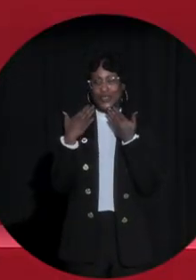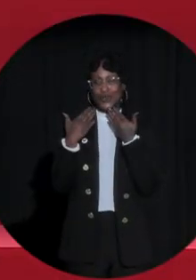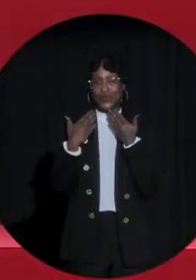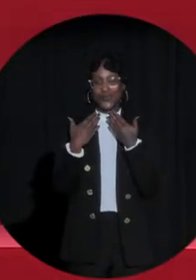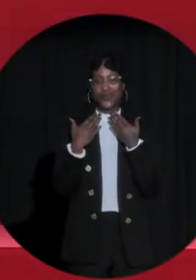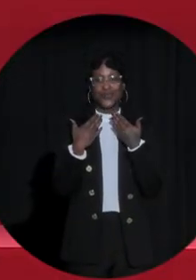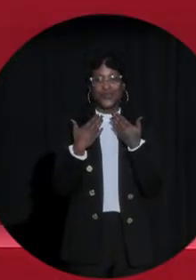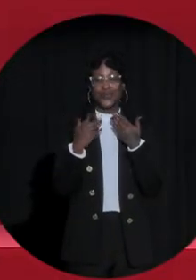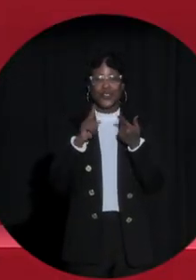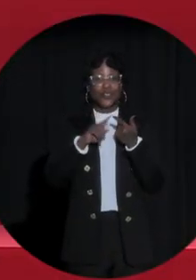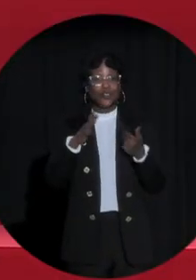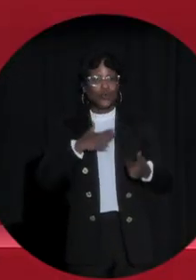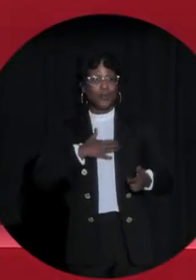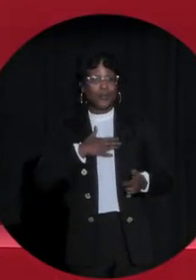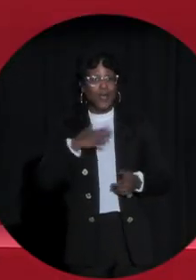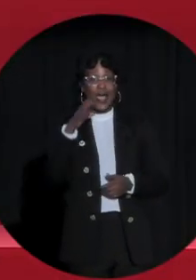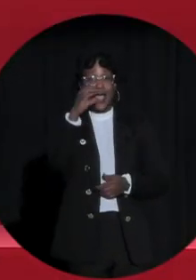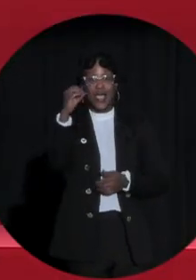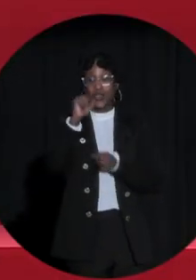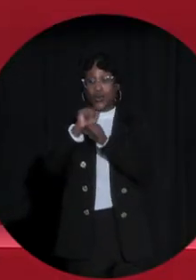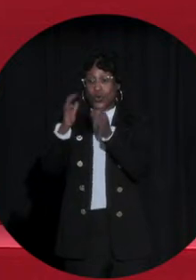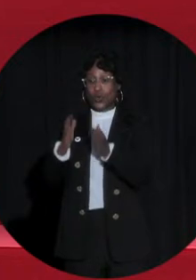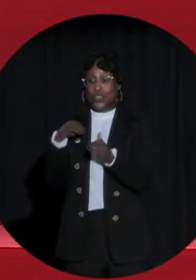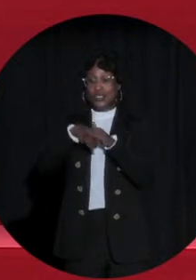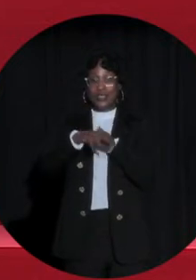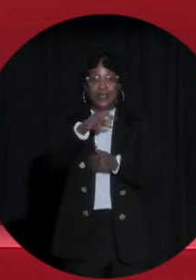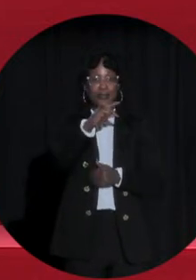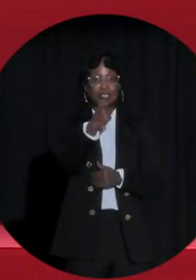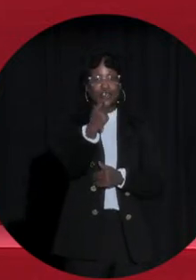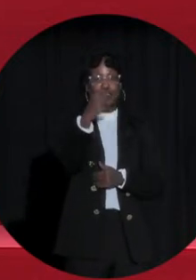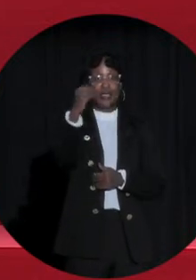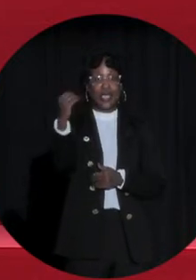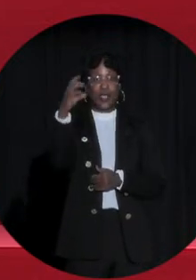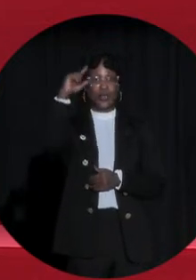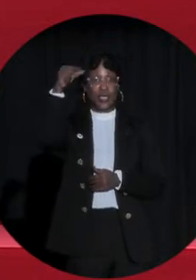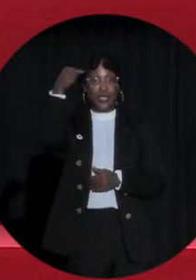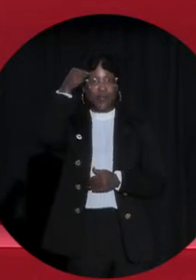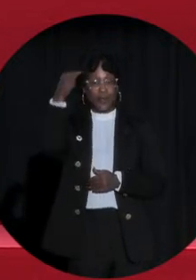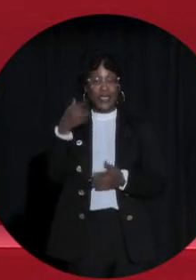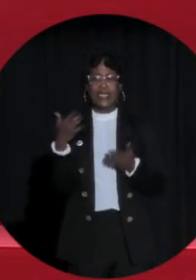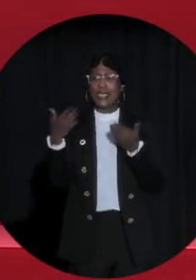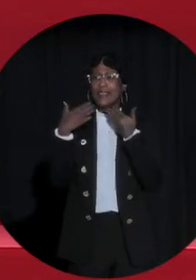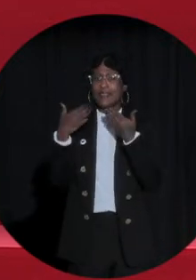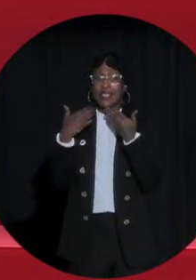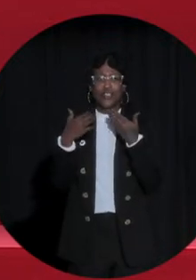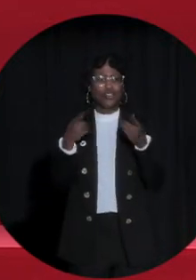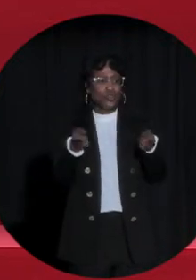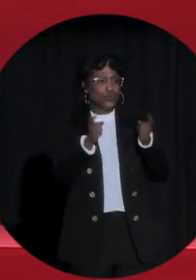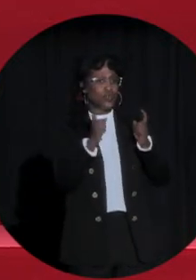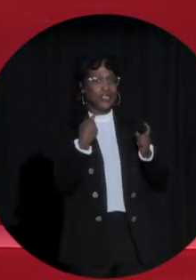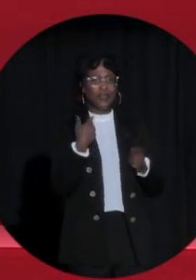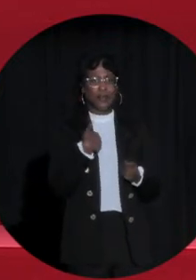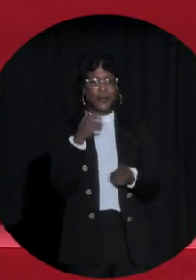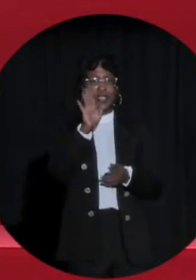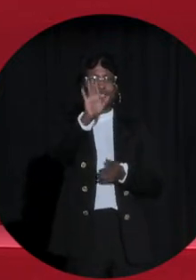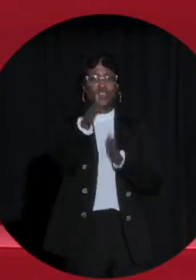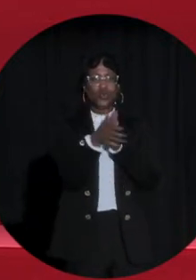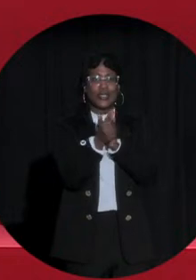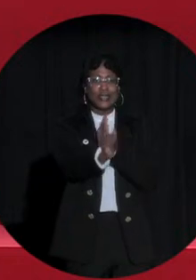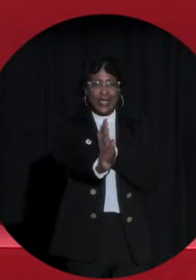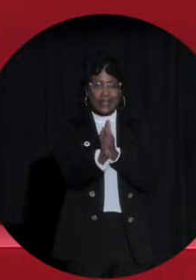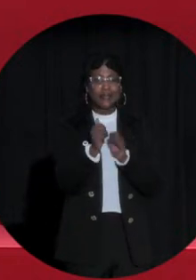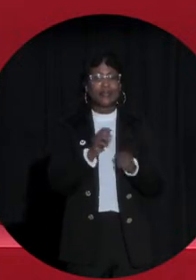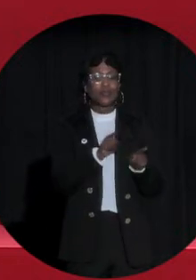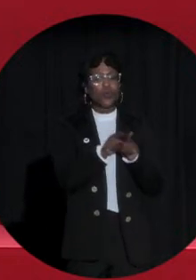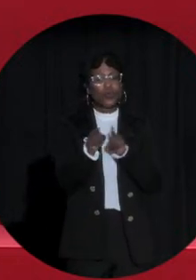To my colleagues in Prince George's County government, thank you for lending me your talents and lending as well the people of